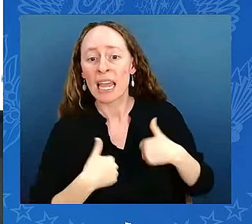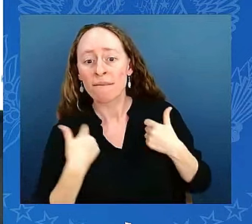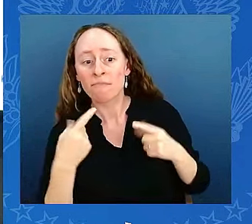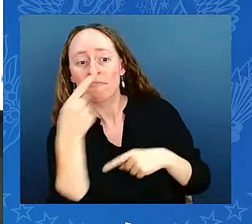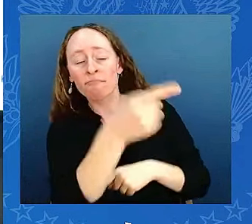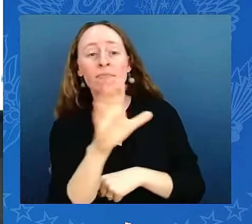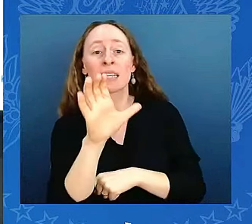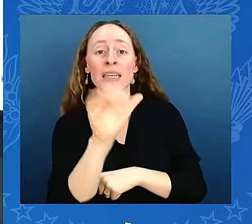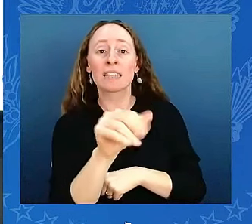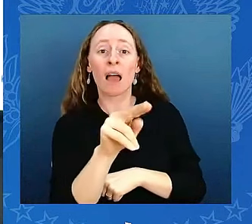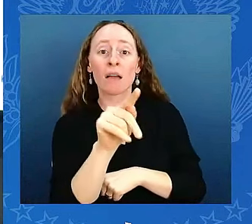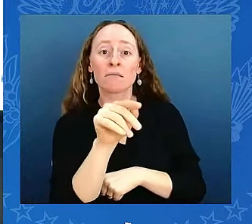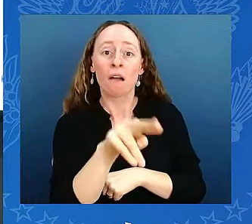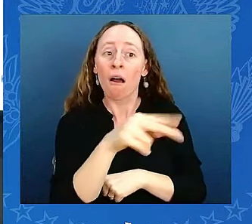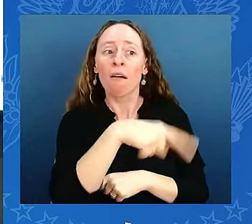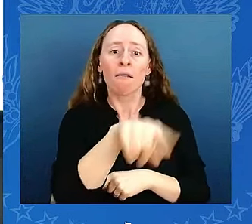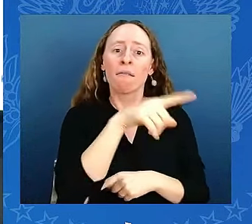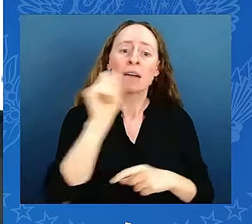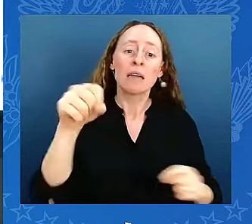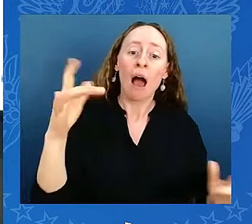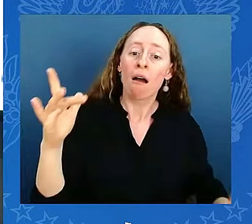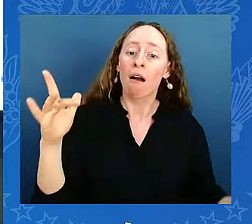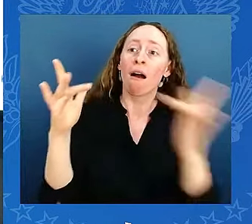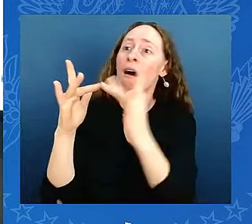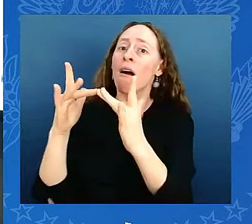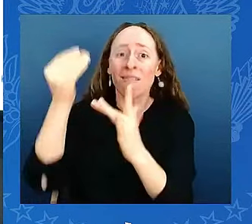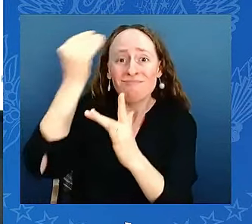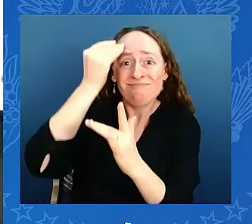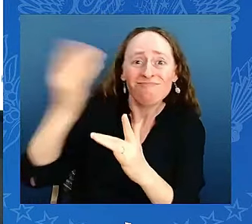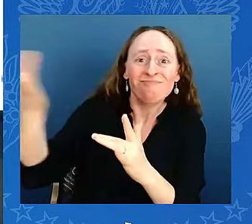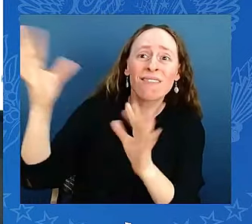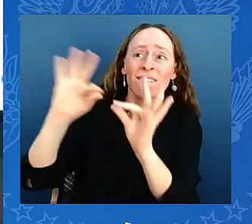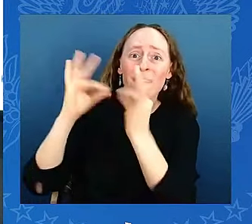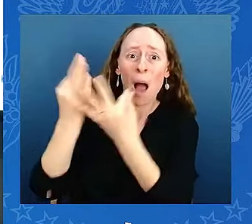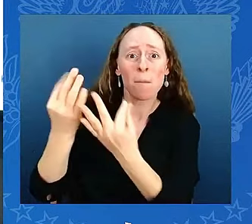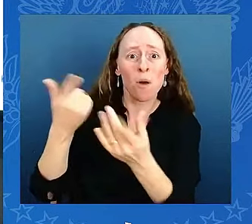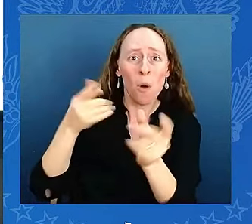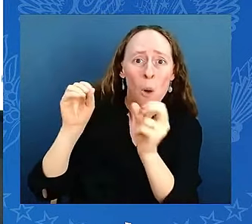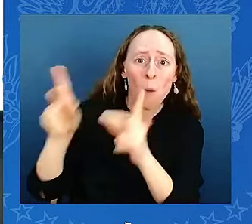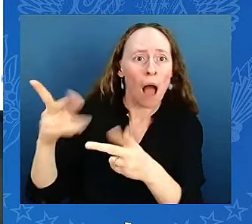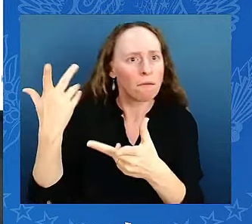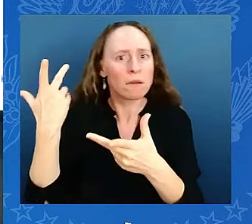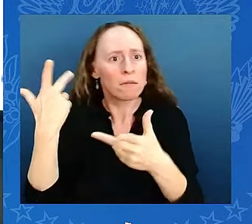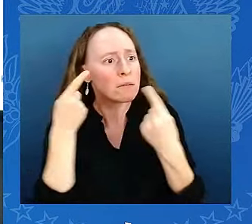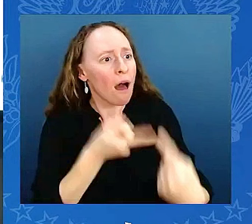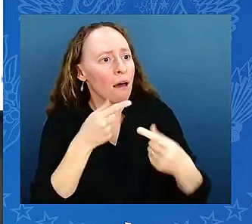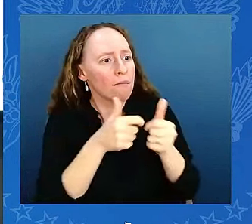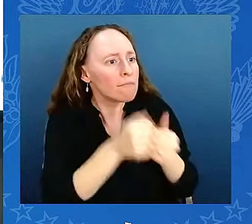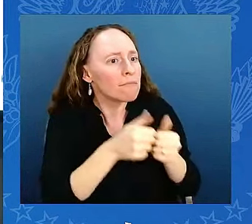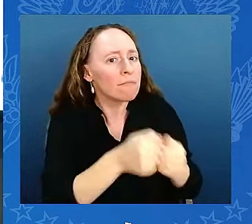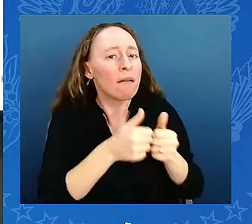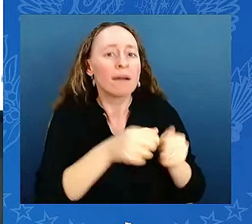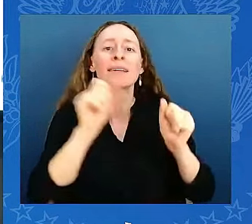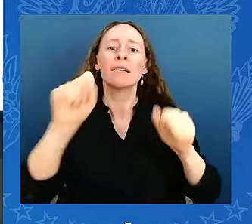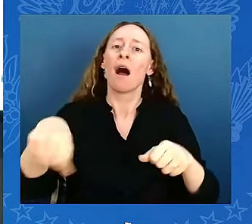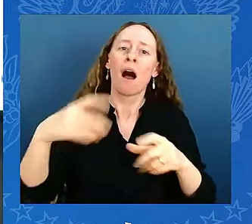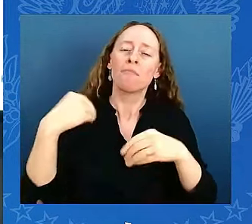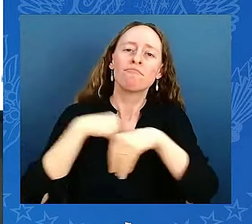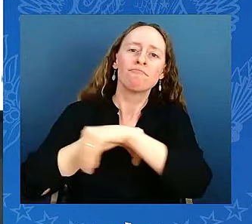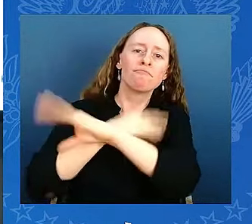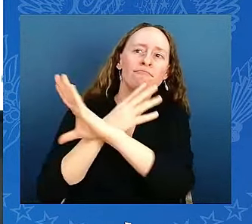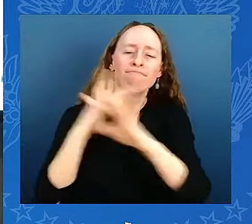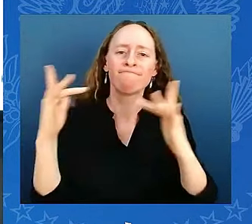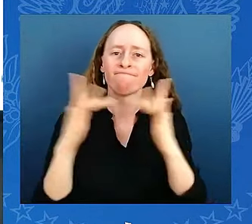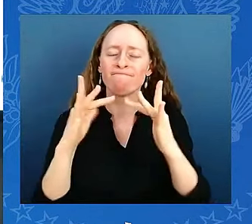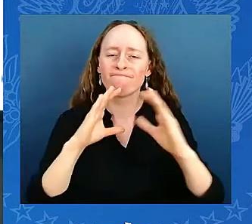not sure with anybody other than that phone, because there's no cell service. And on top of this, the FEMA teams are